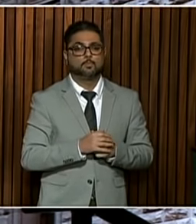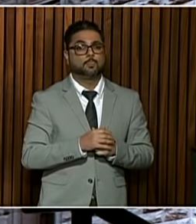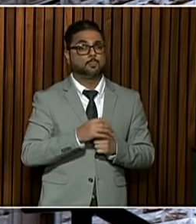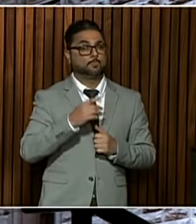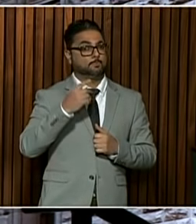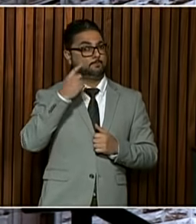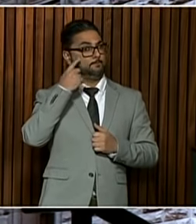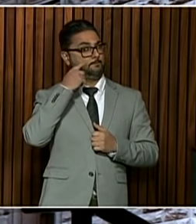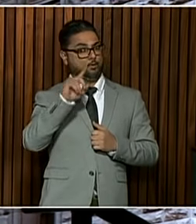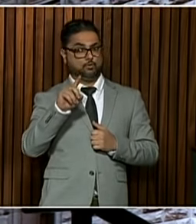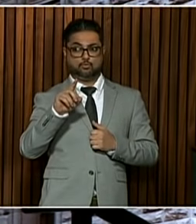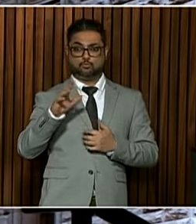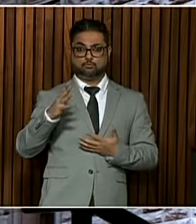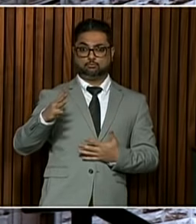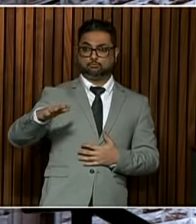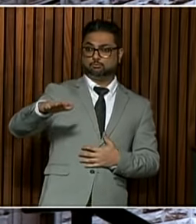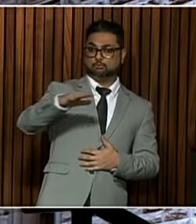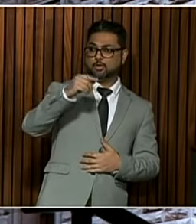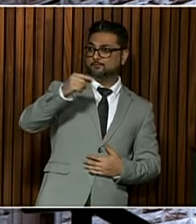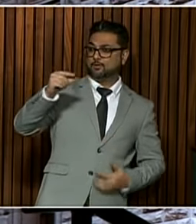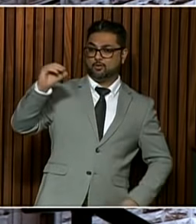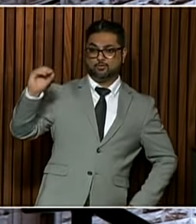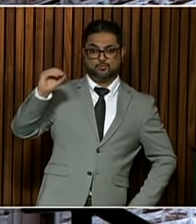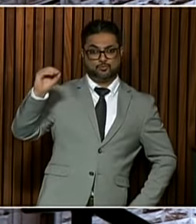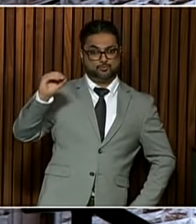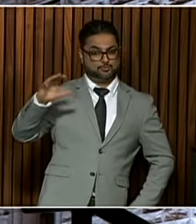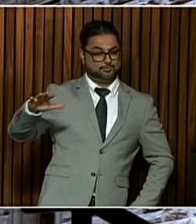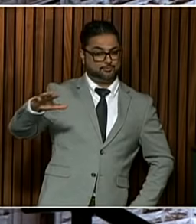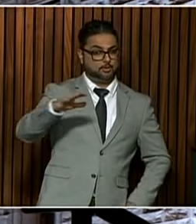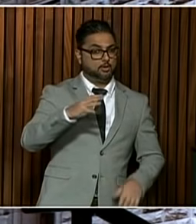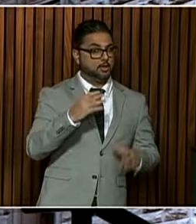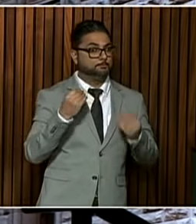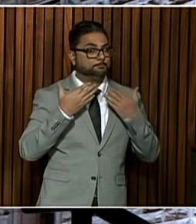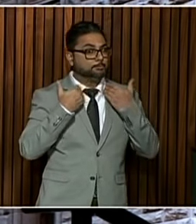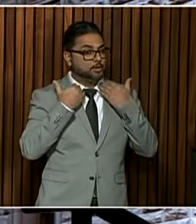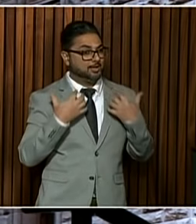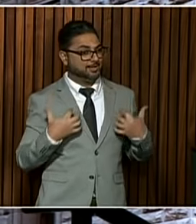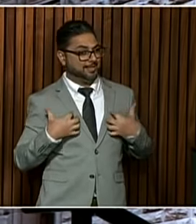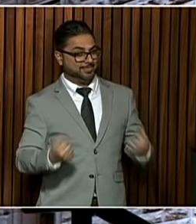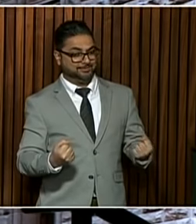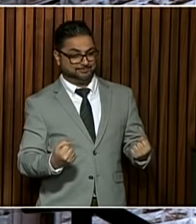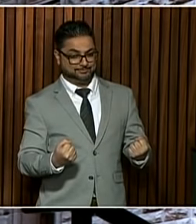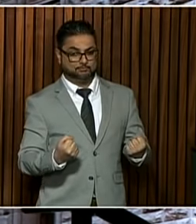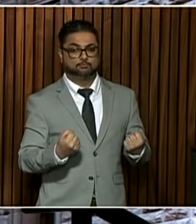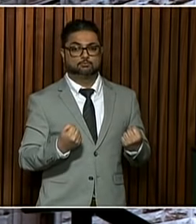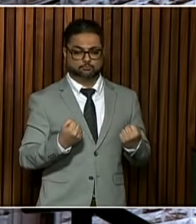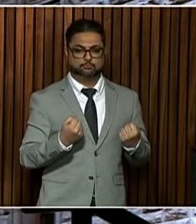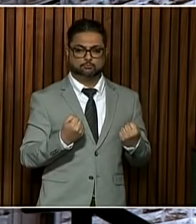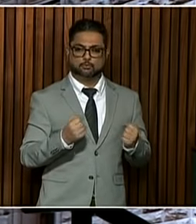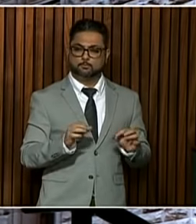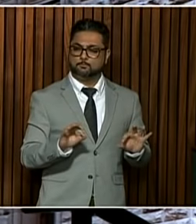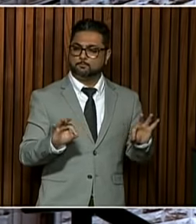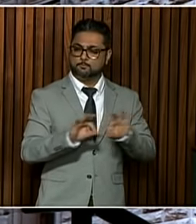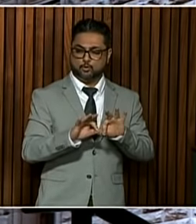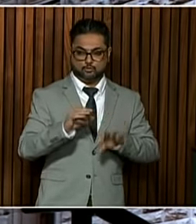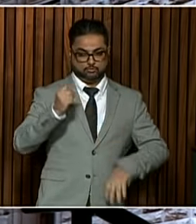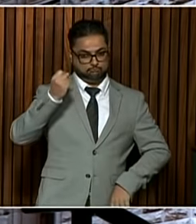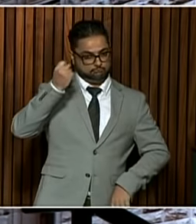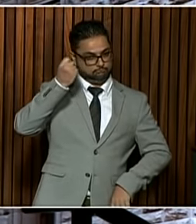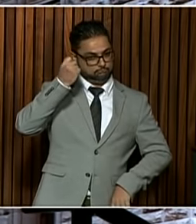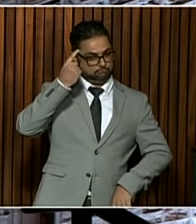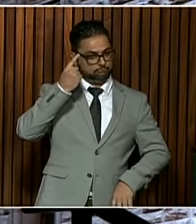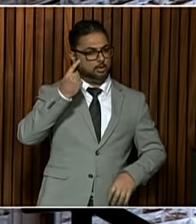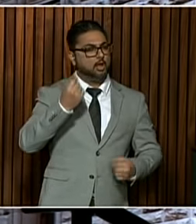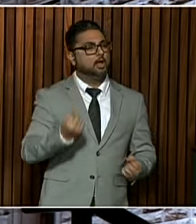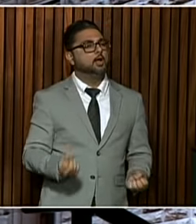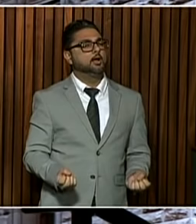cabinet, the premier, and our minister of health, and of course our command table to understand what we have, we do have to have